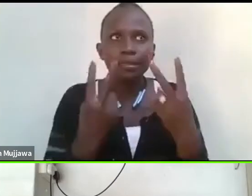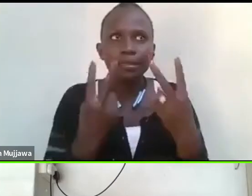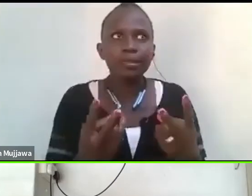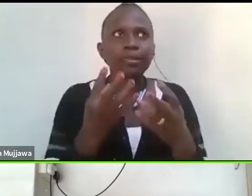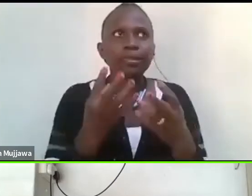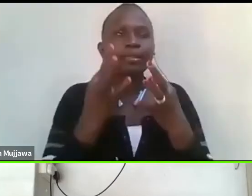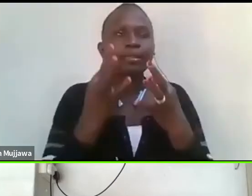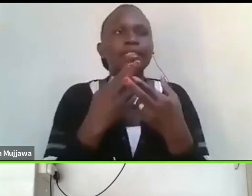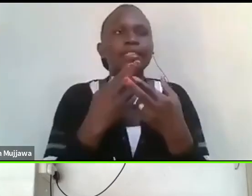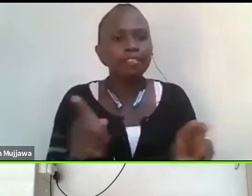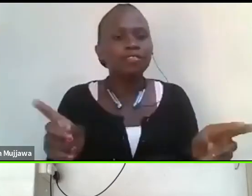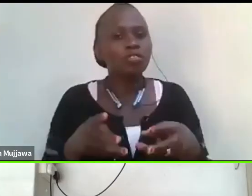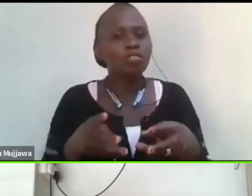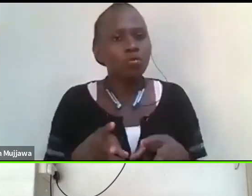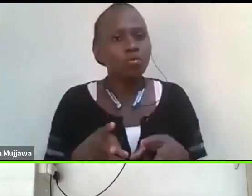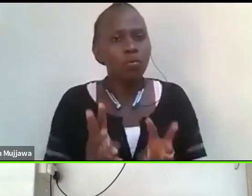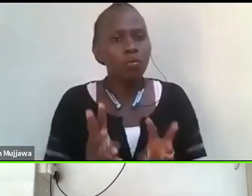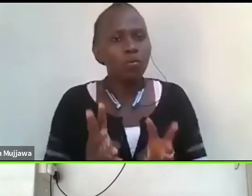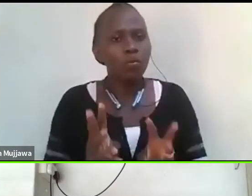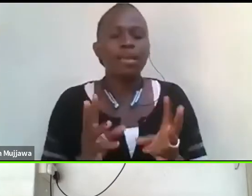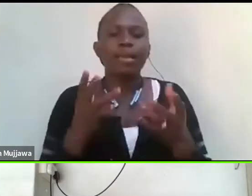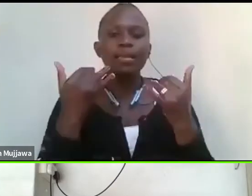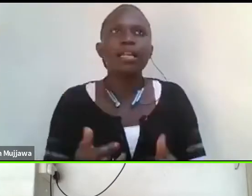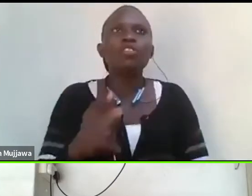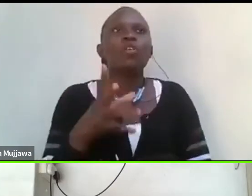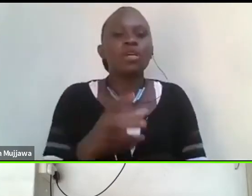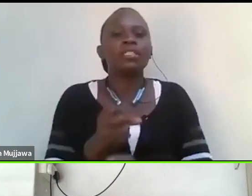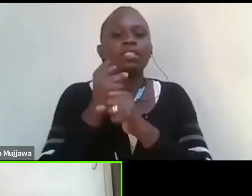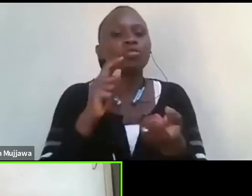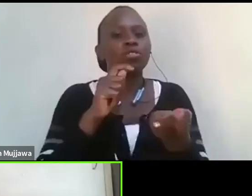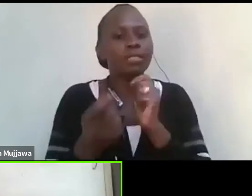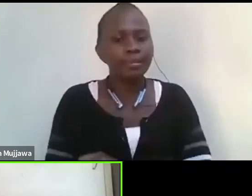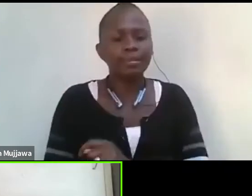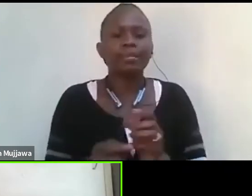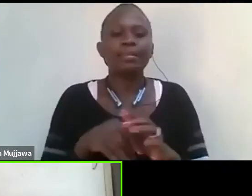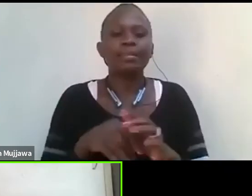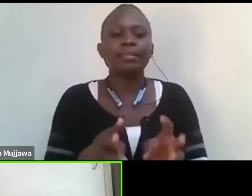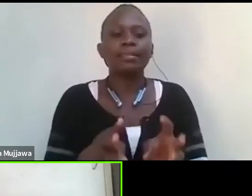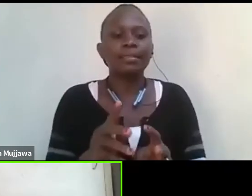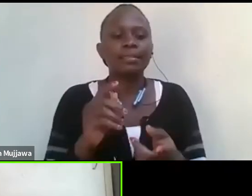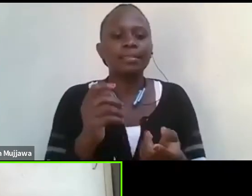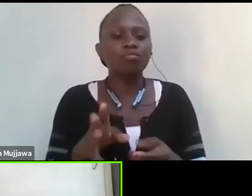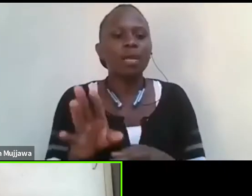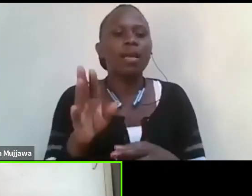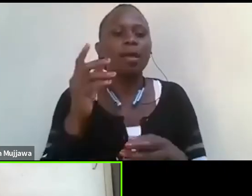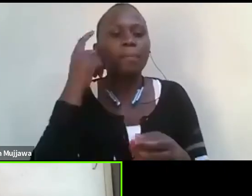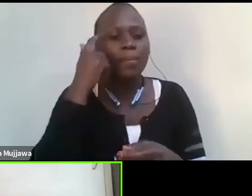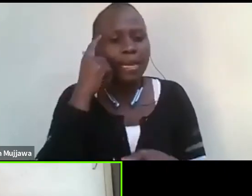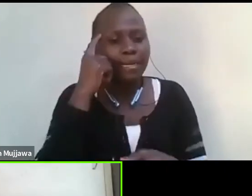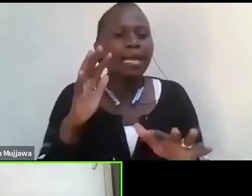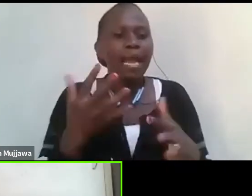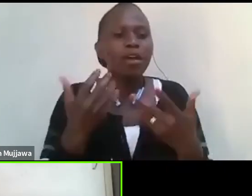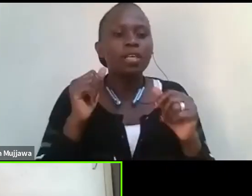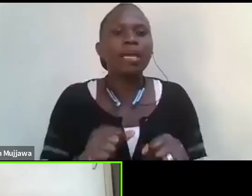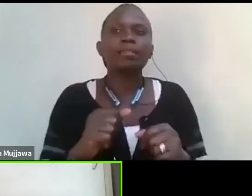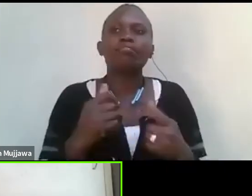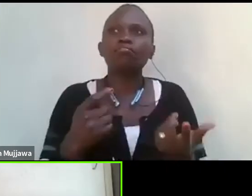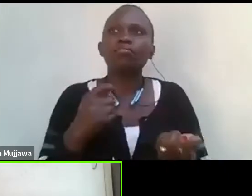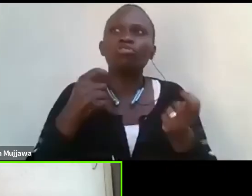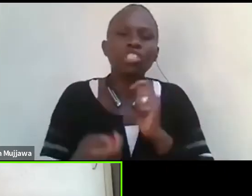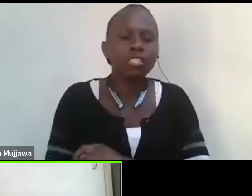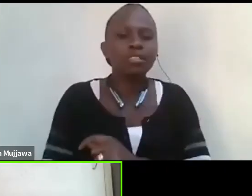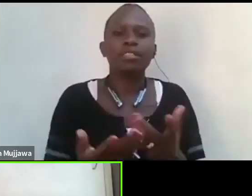that organization change in terms of their mindset, how they need to step change everything around, it comes with a lot